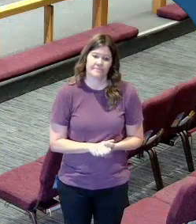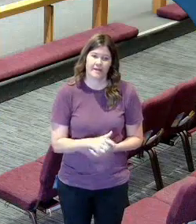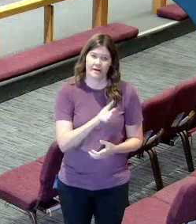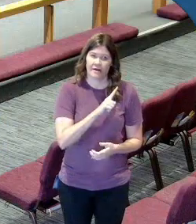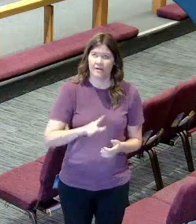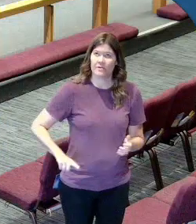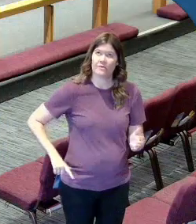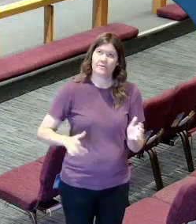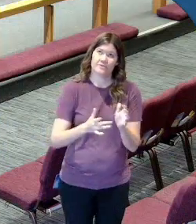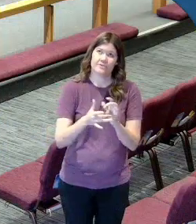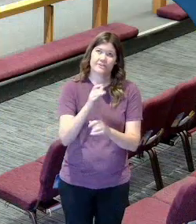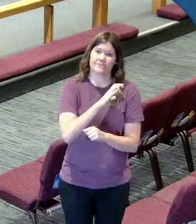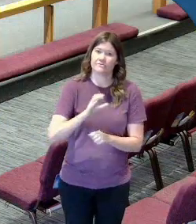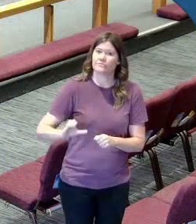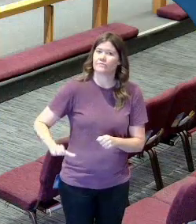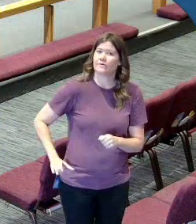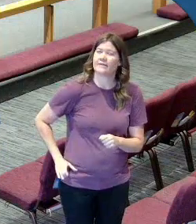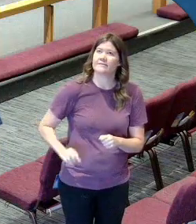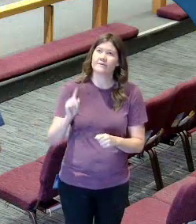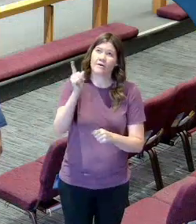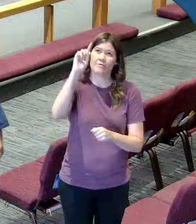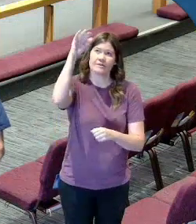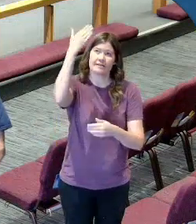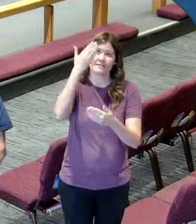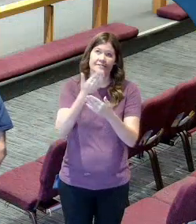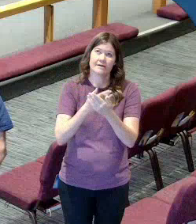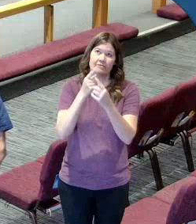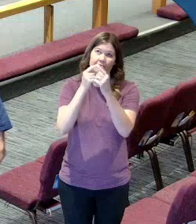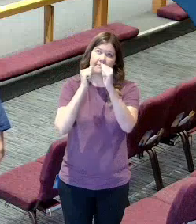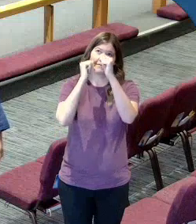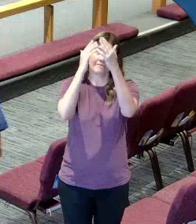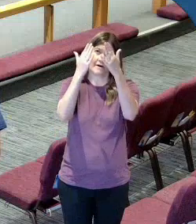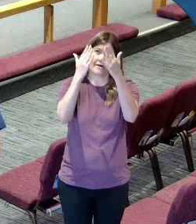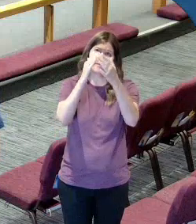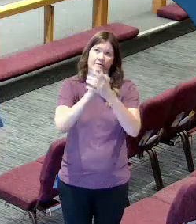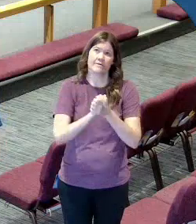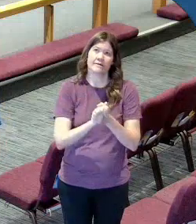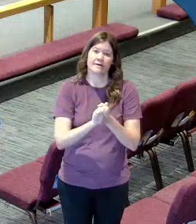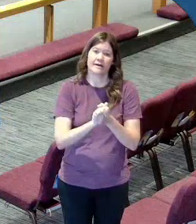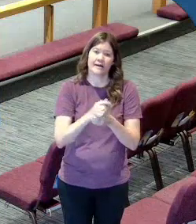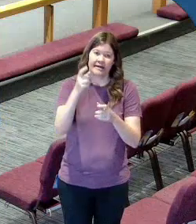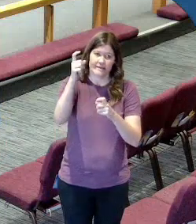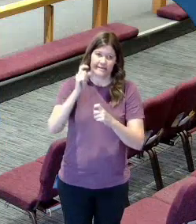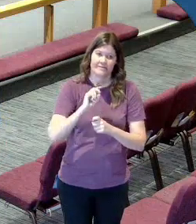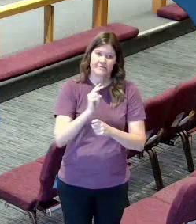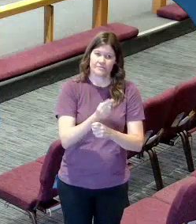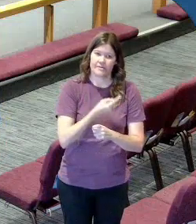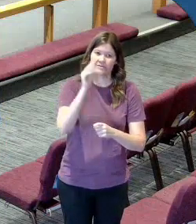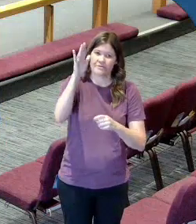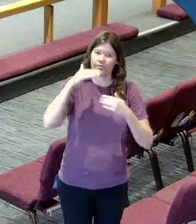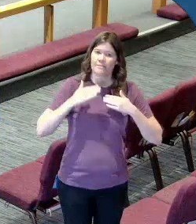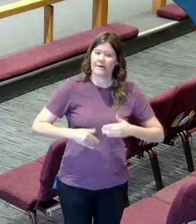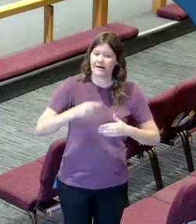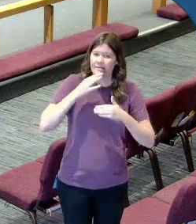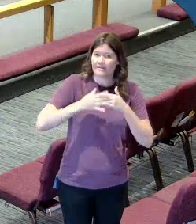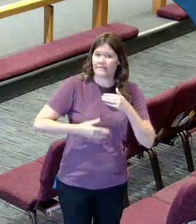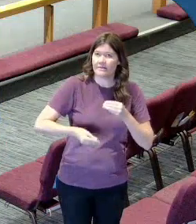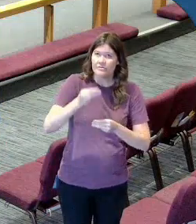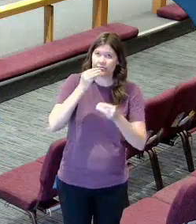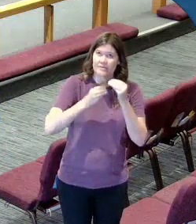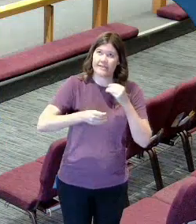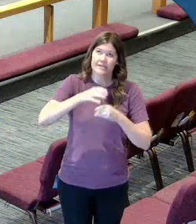Jesus. O Lord Jesus Christ, only Son of the Father, in giving us your body and blood to eat and drink,